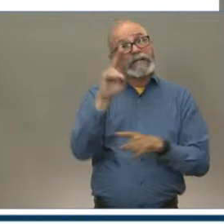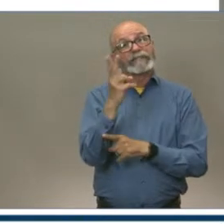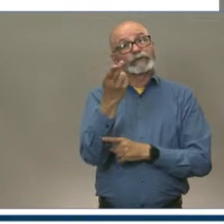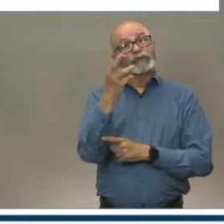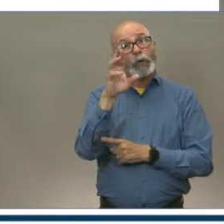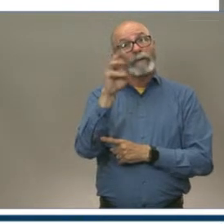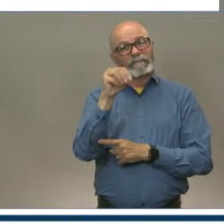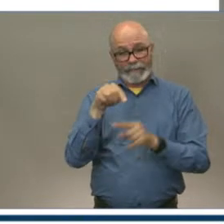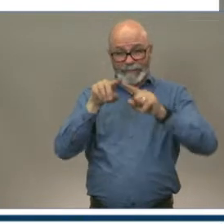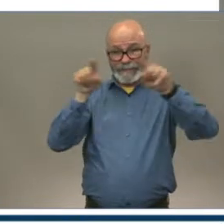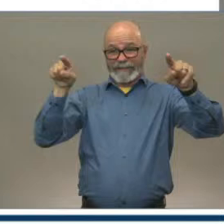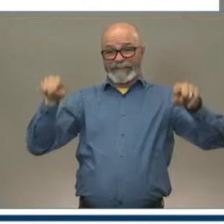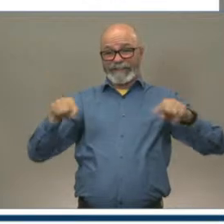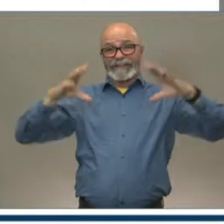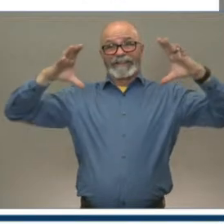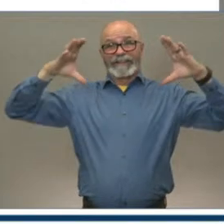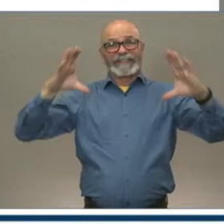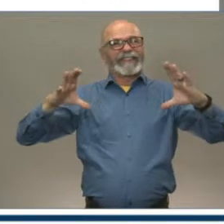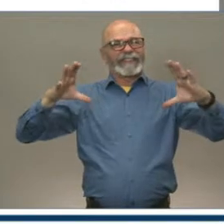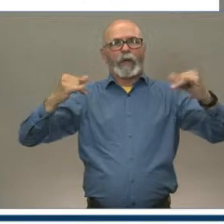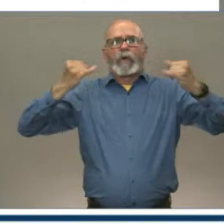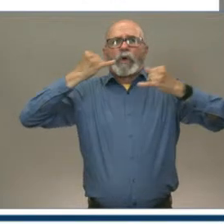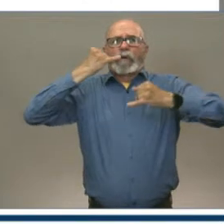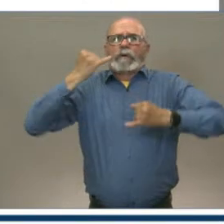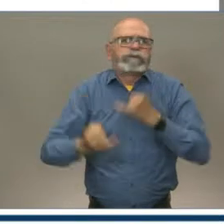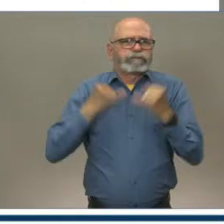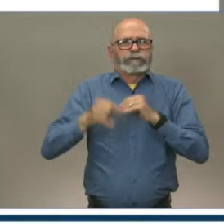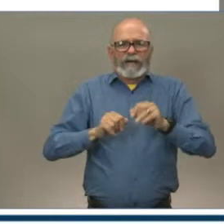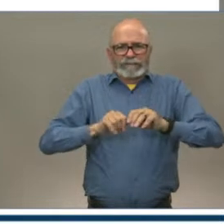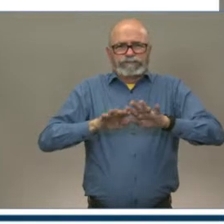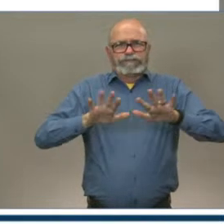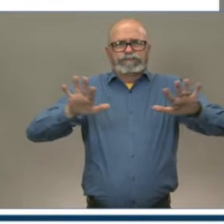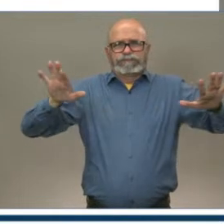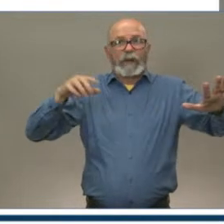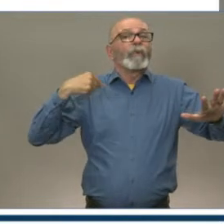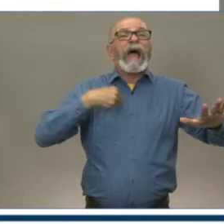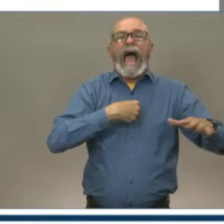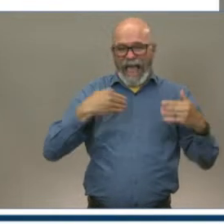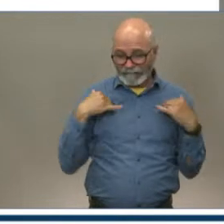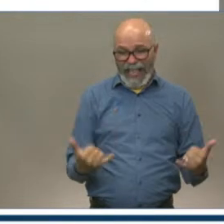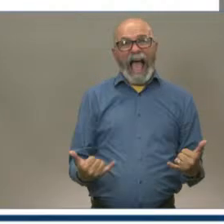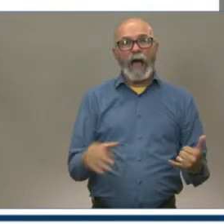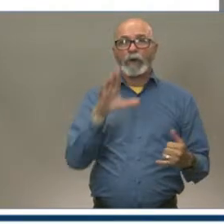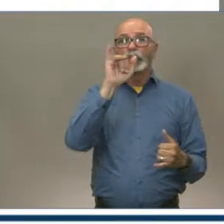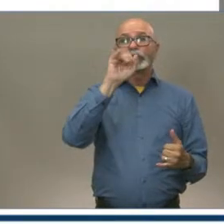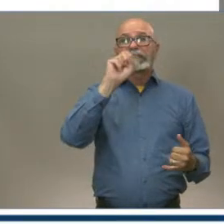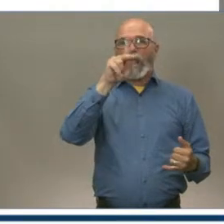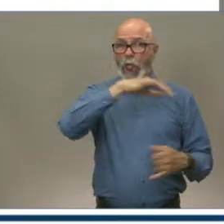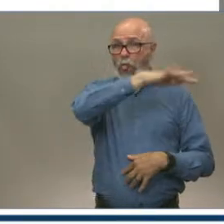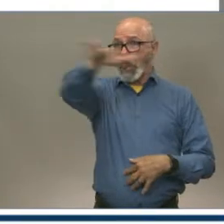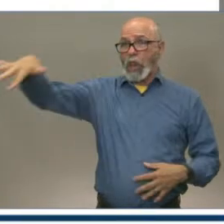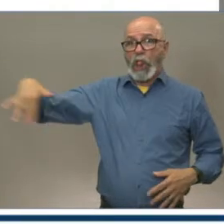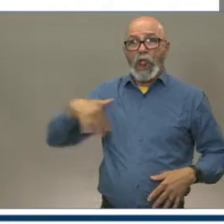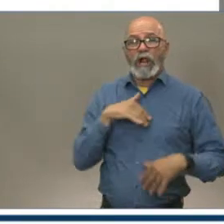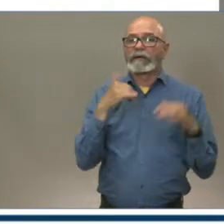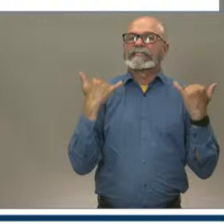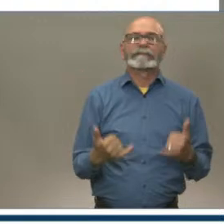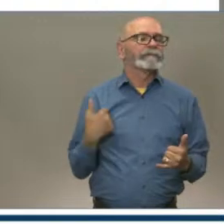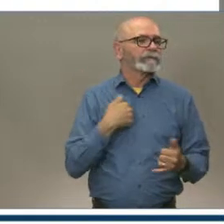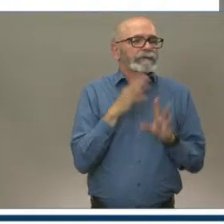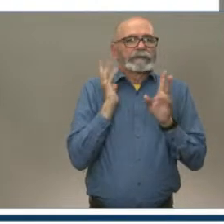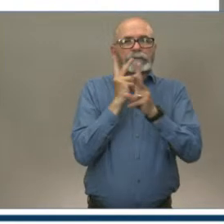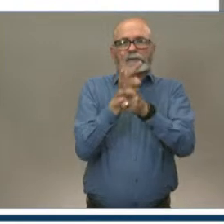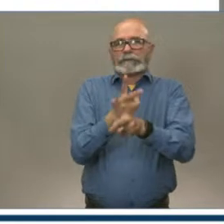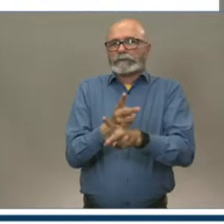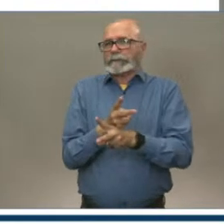widespread, all of us have some risk of being exposed to COVID. So it comes down to really all of us being very careful in what we do